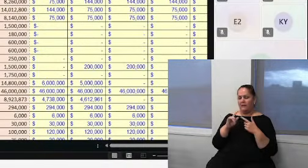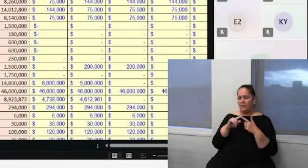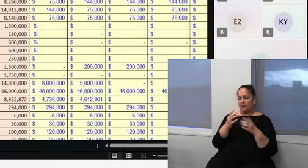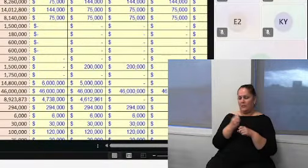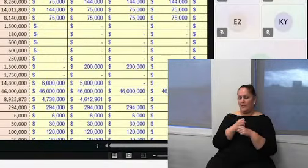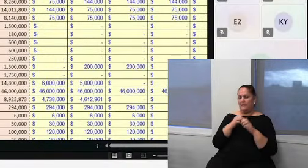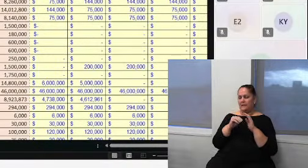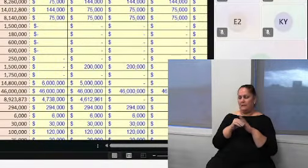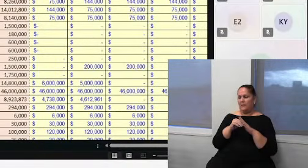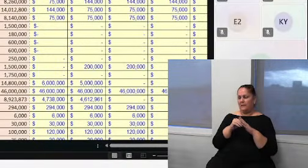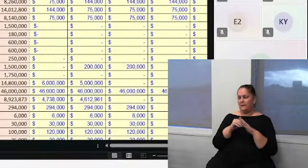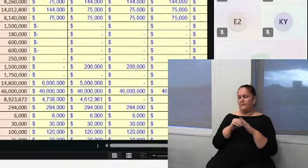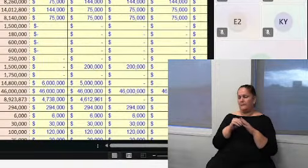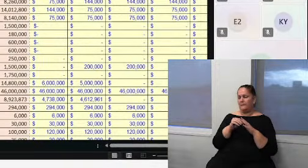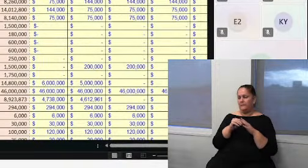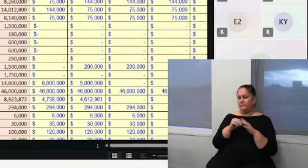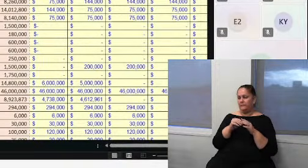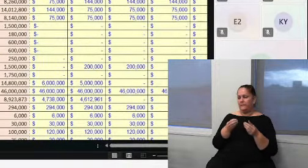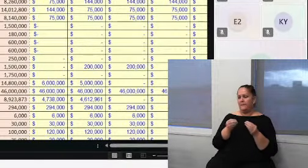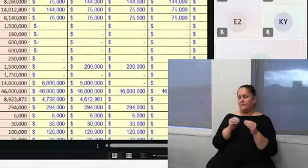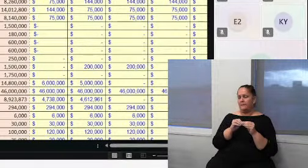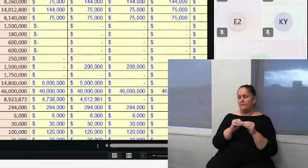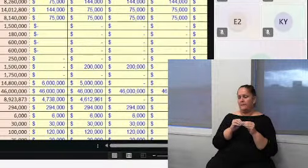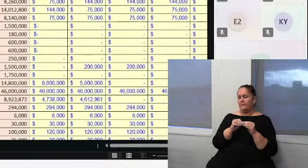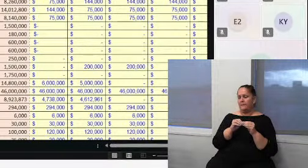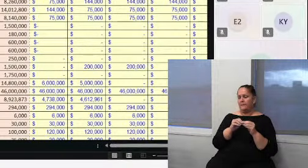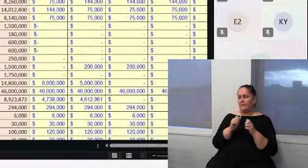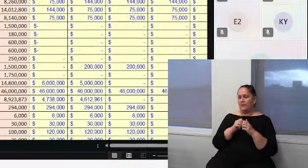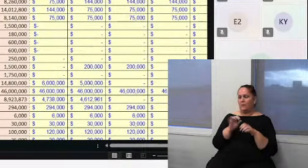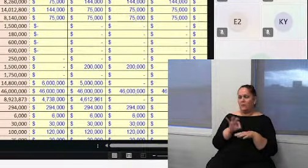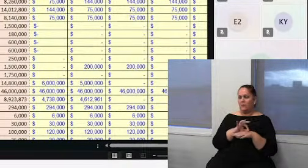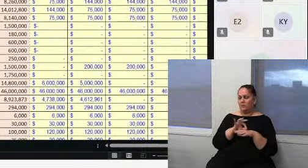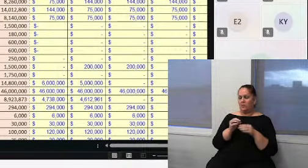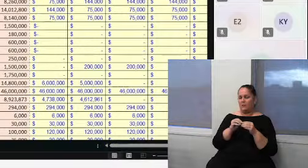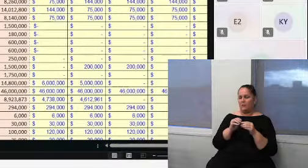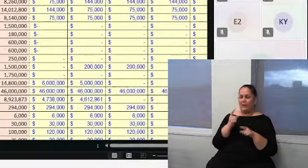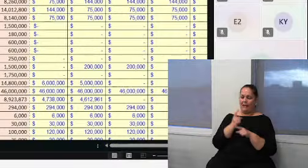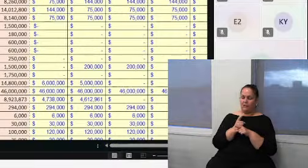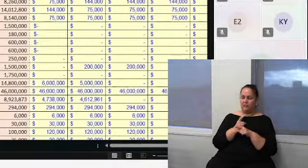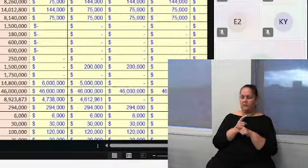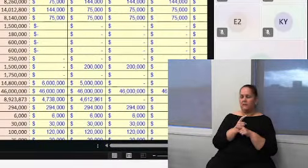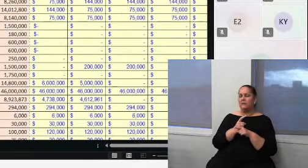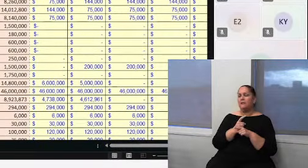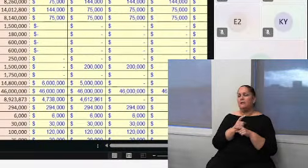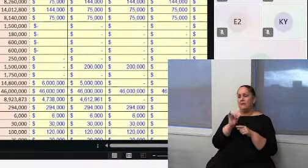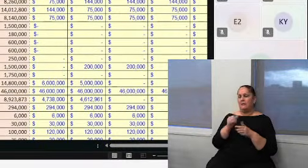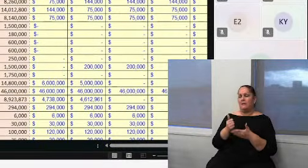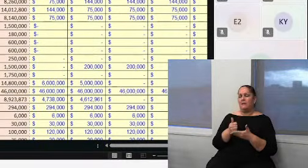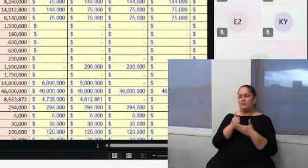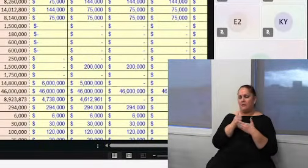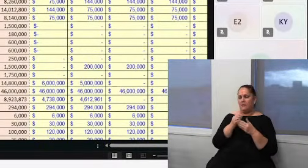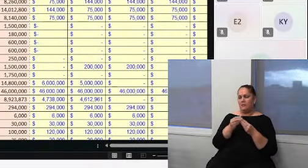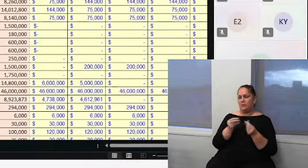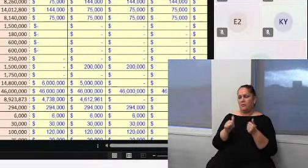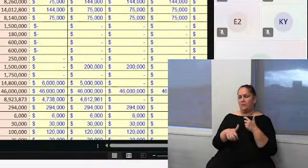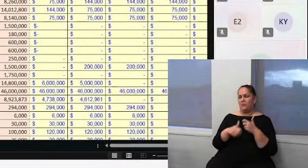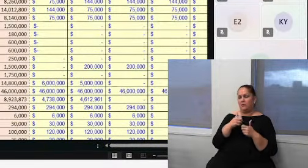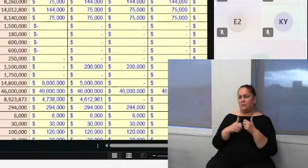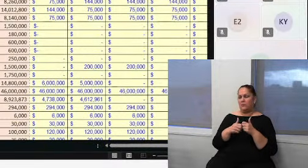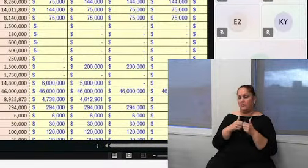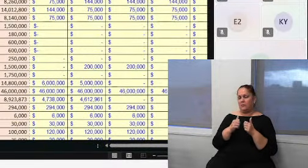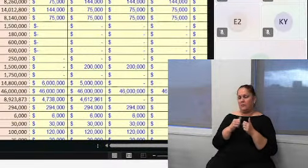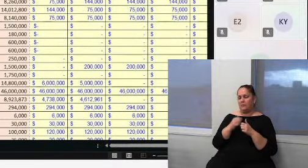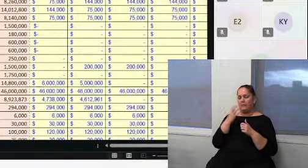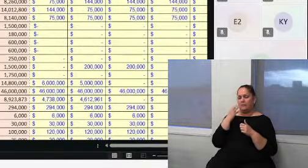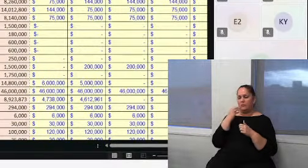that work to do to get those models behind the scene more functional, more accurate, and that will help solve